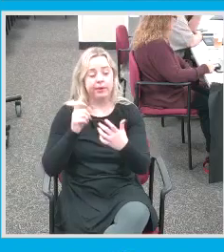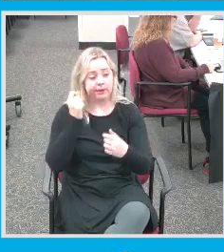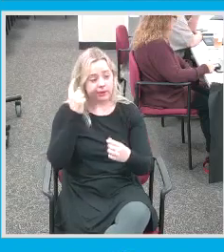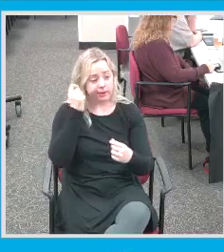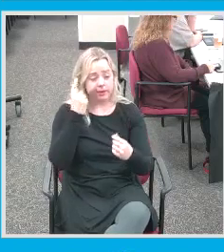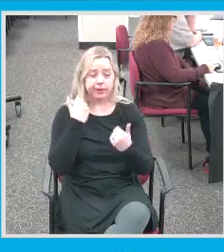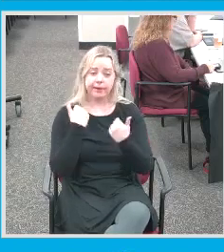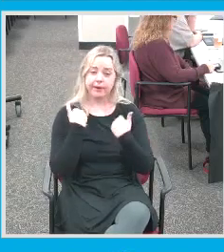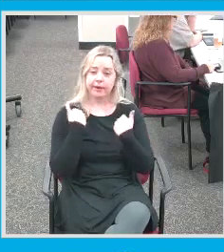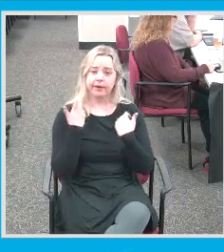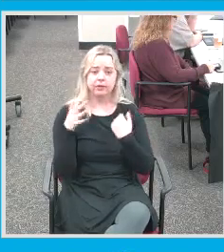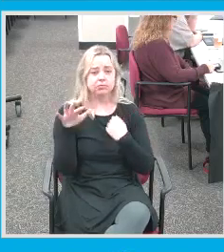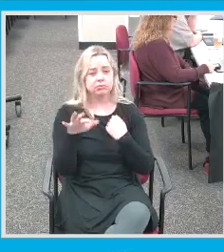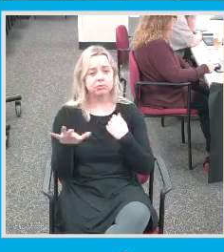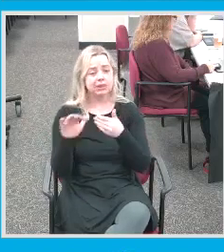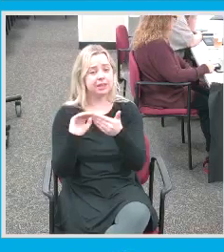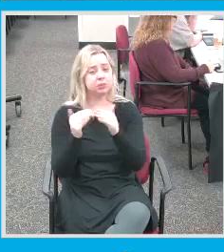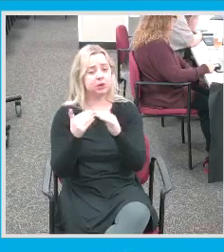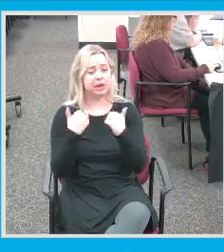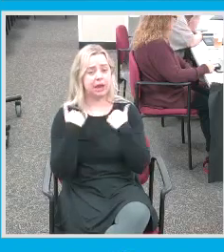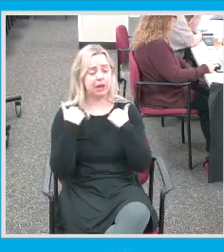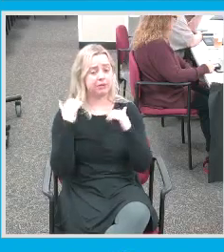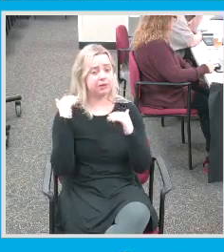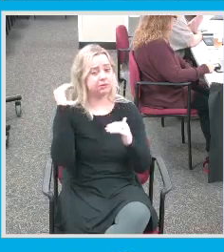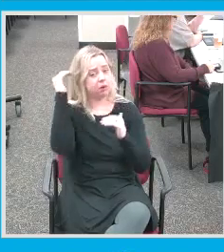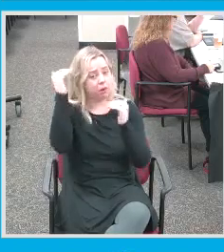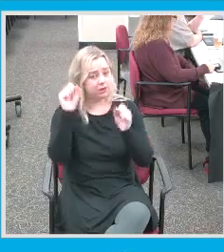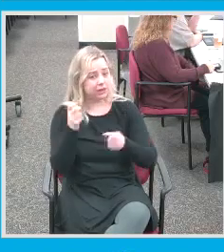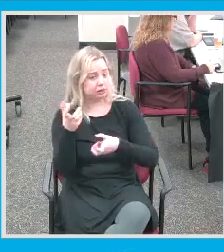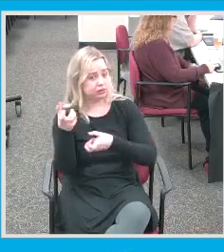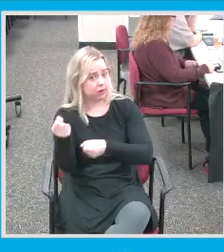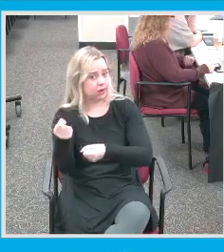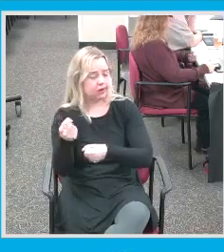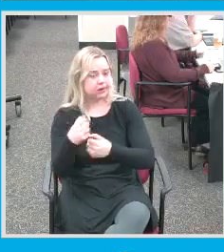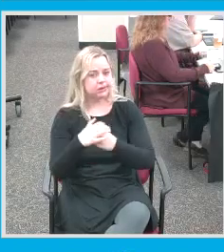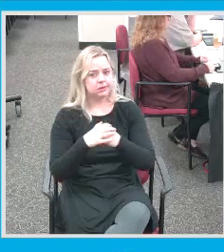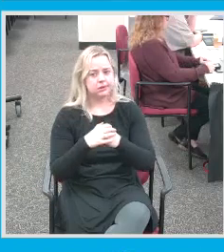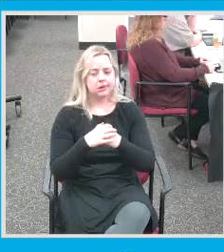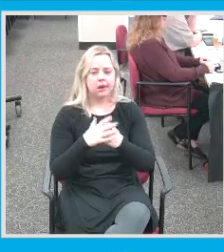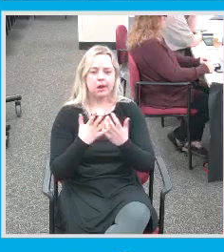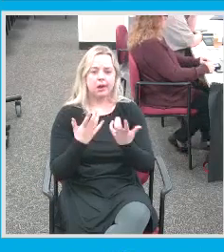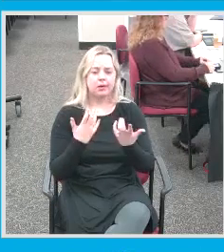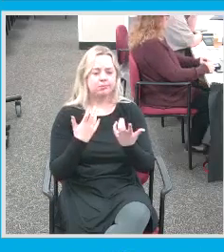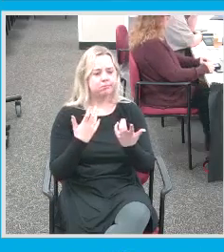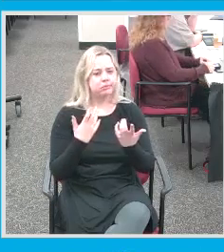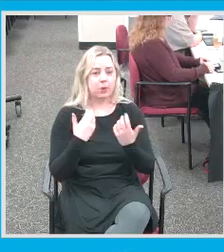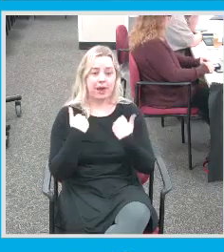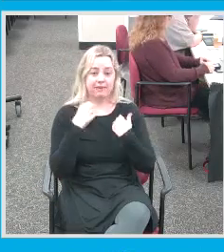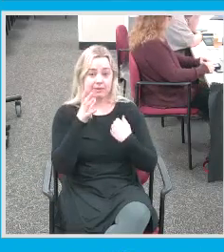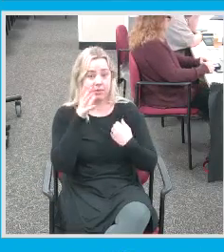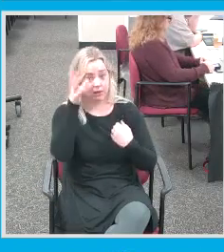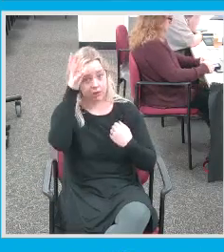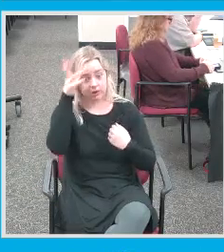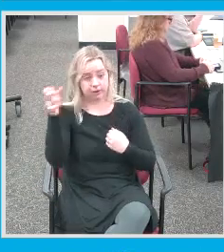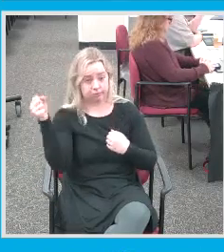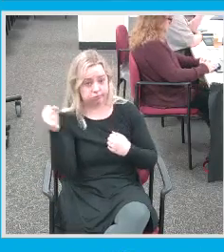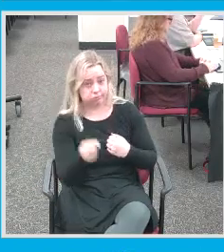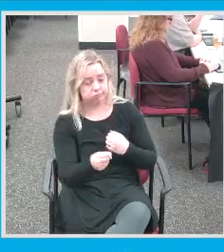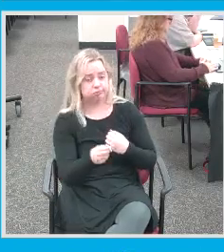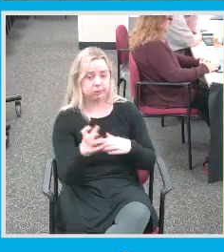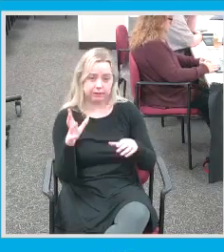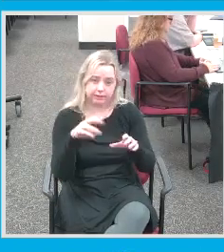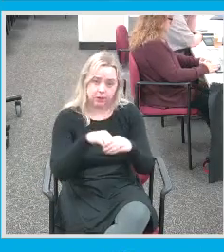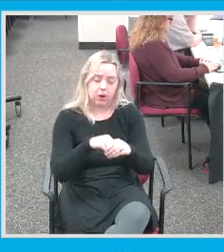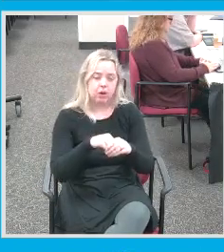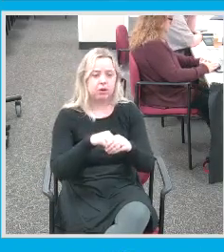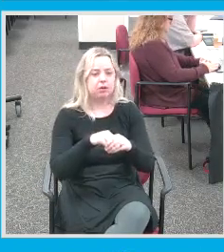that identify something, bringing the parents in who are going to have to live with this over time, should be a very important thing.